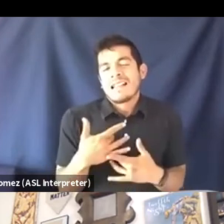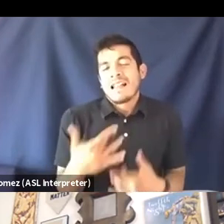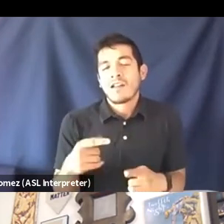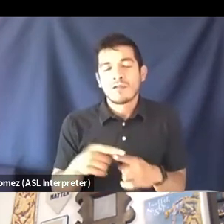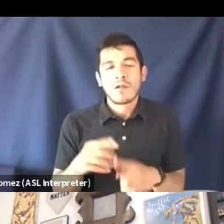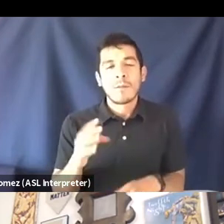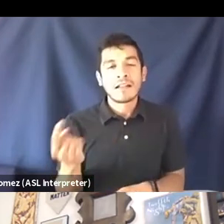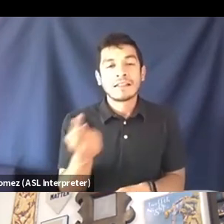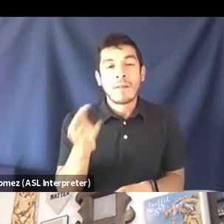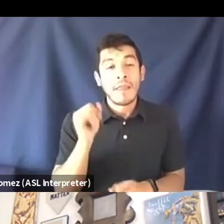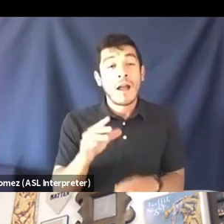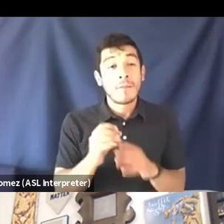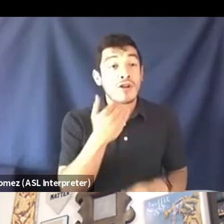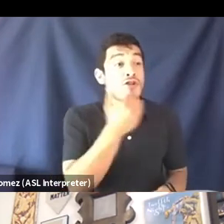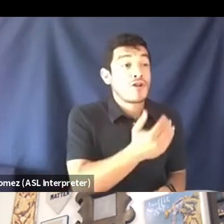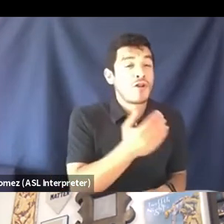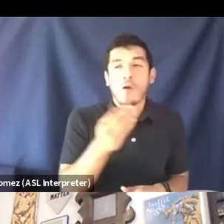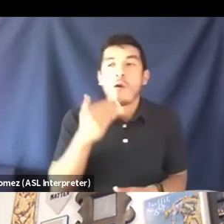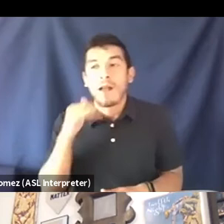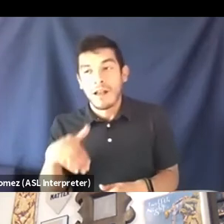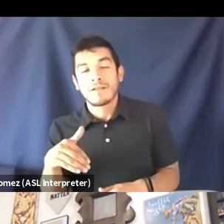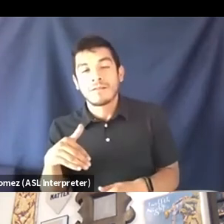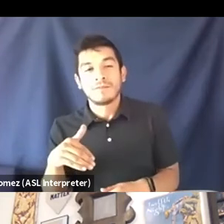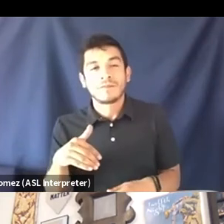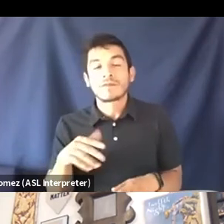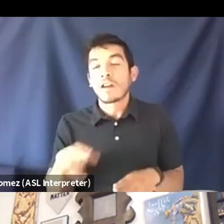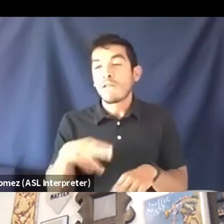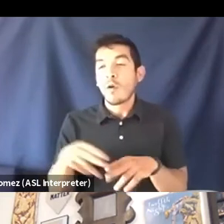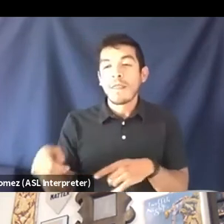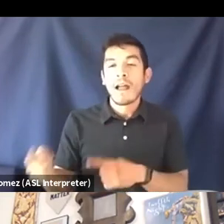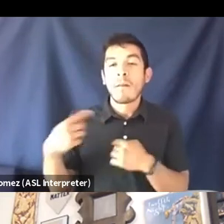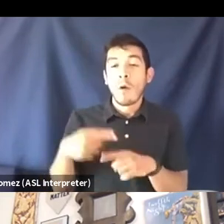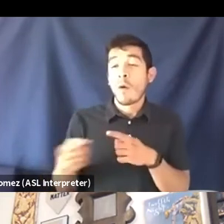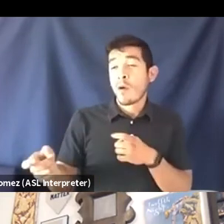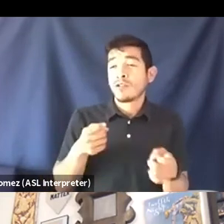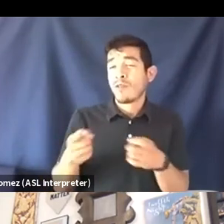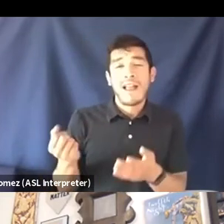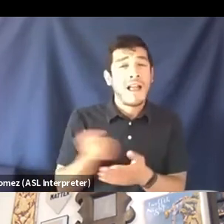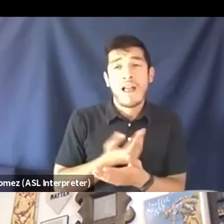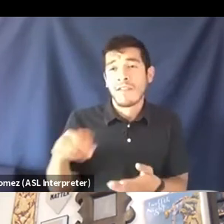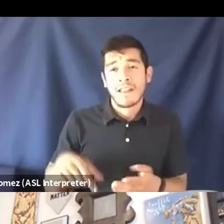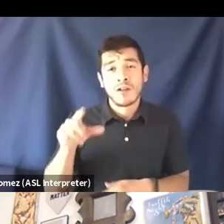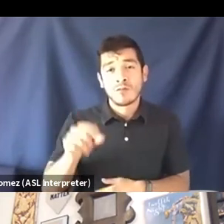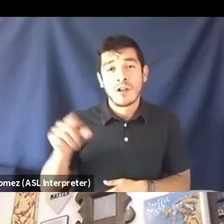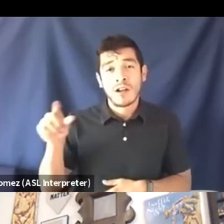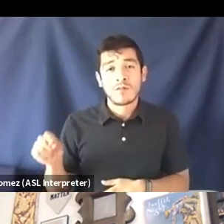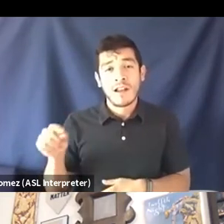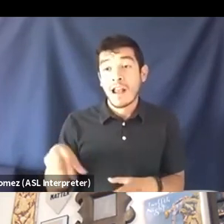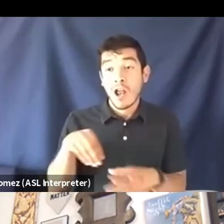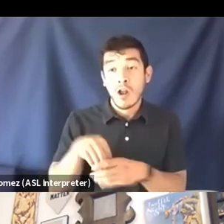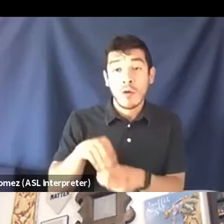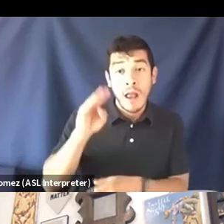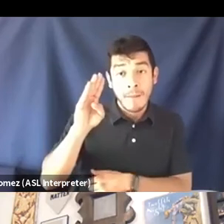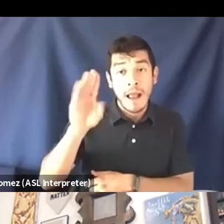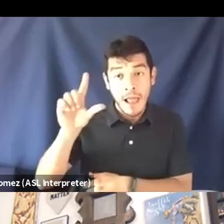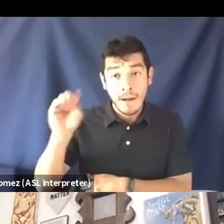either be a good or a bad thing. Of course, this is coming out as we're dealing with everything that is 2020, including Black Lives Matter.